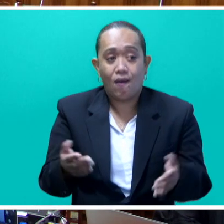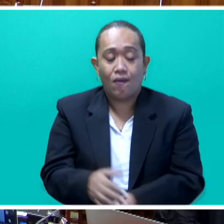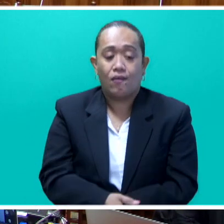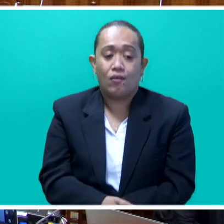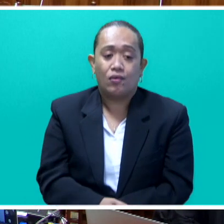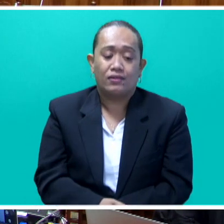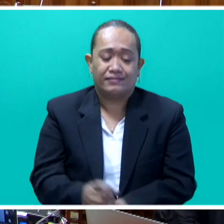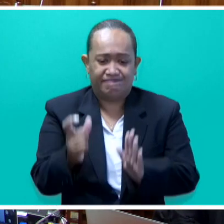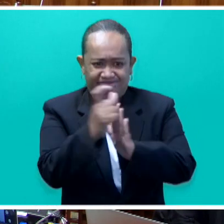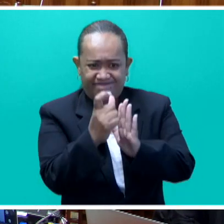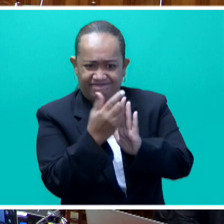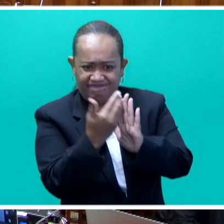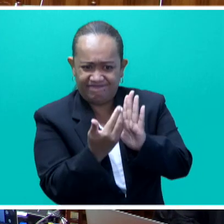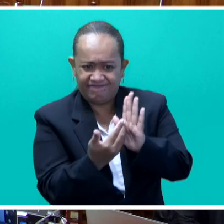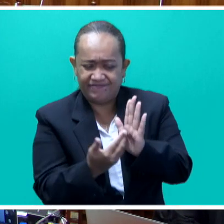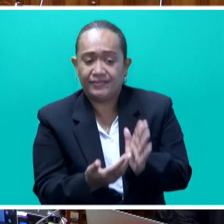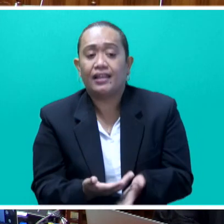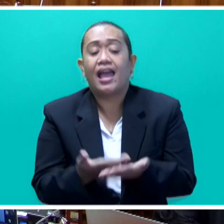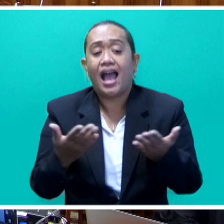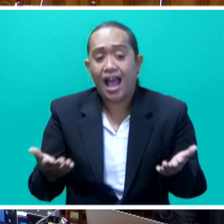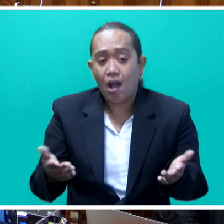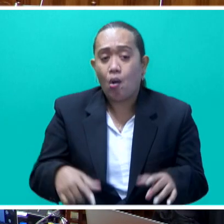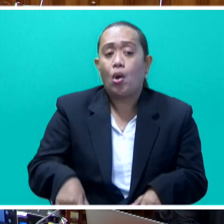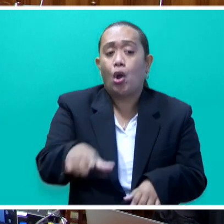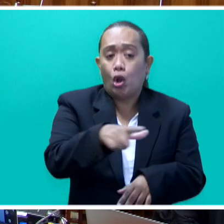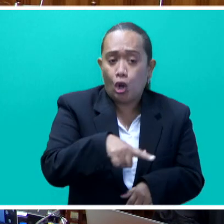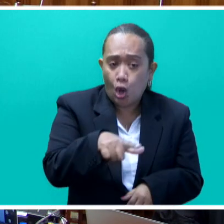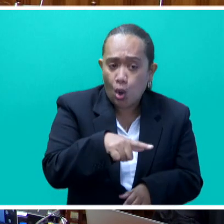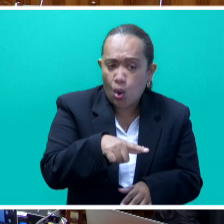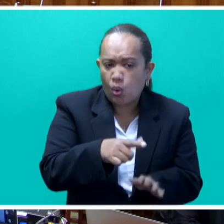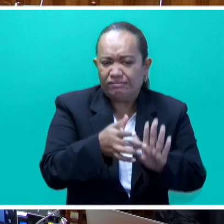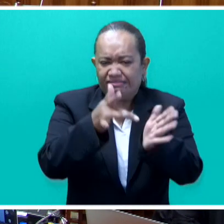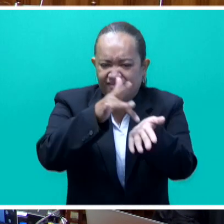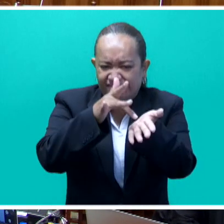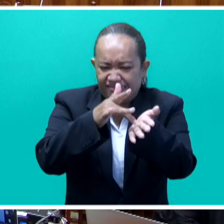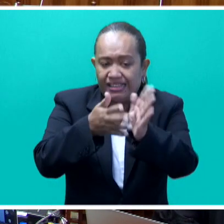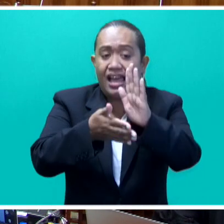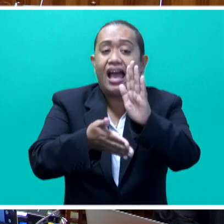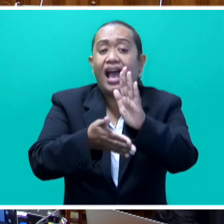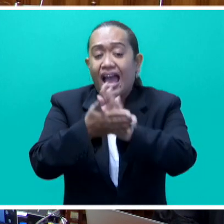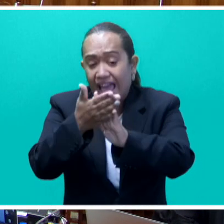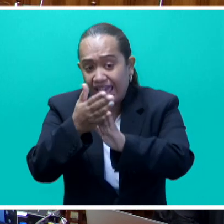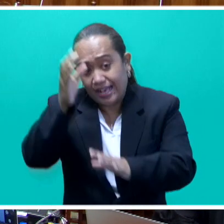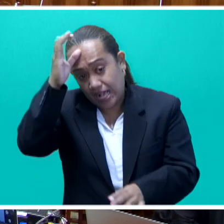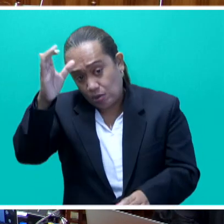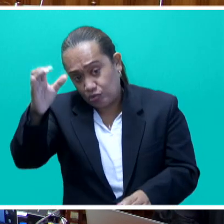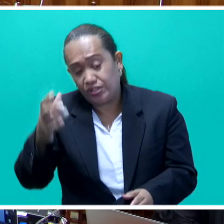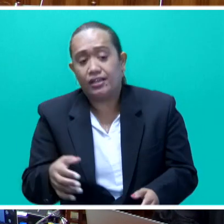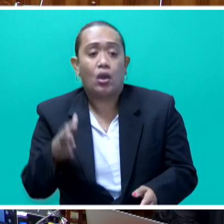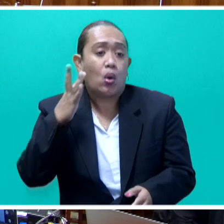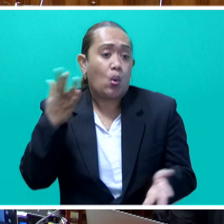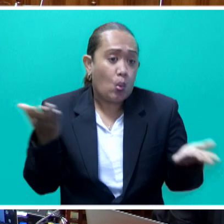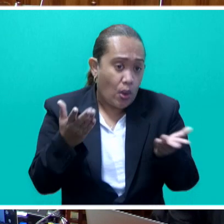to determine low, moderate, and high risk countries, which is commonly known as the traffic light system, given the evolving nature